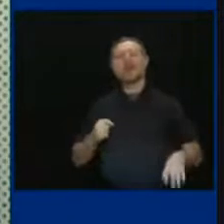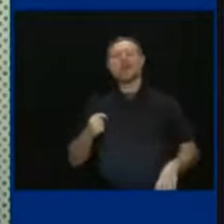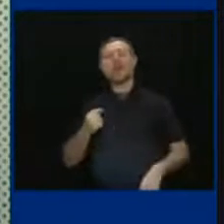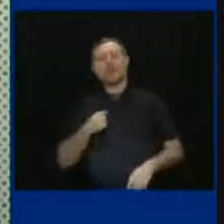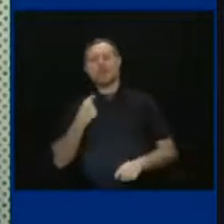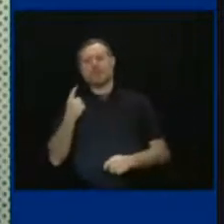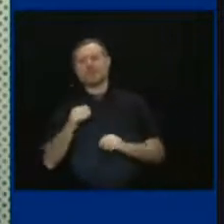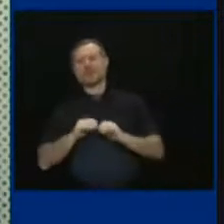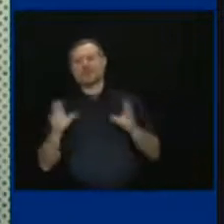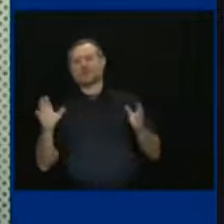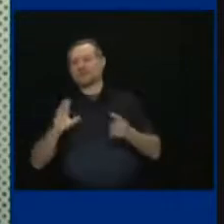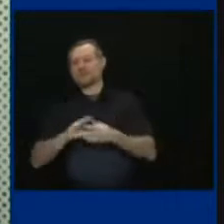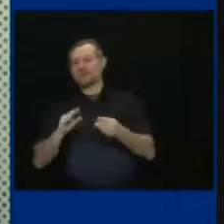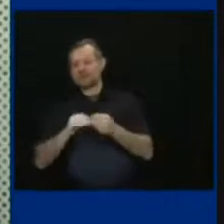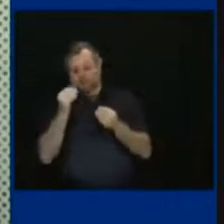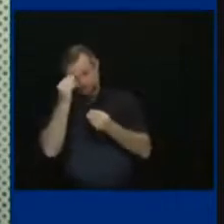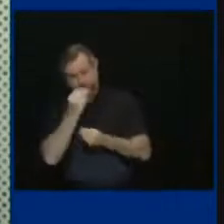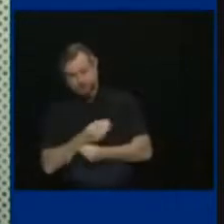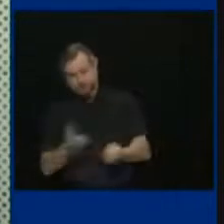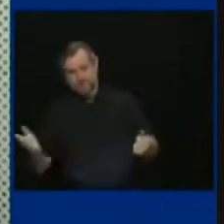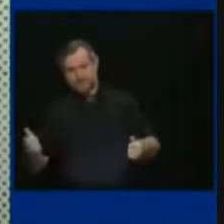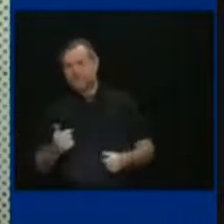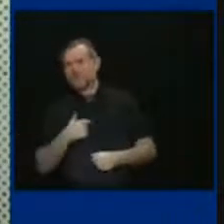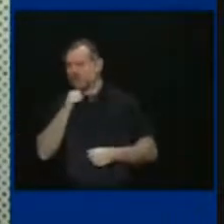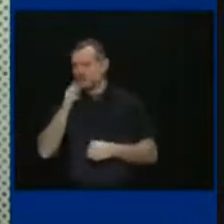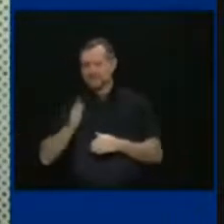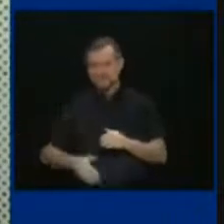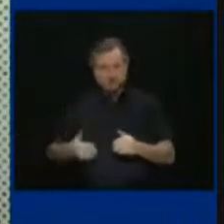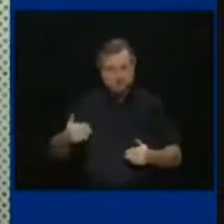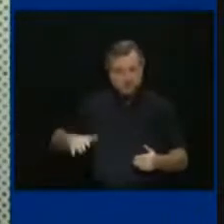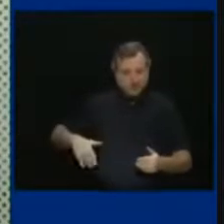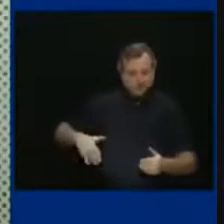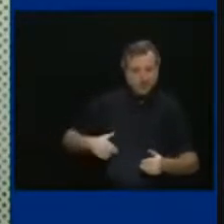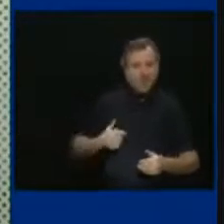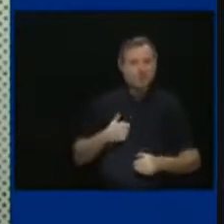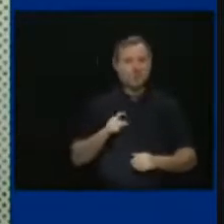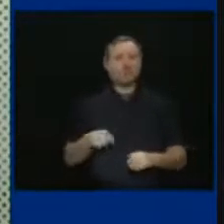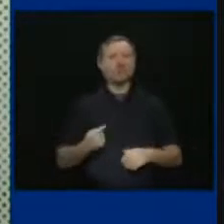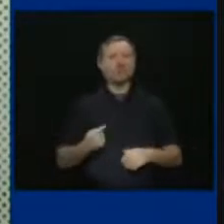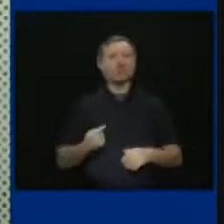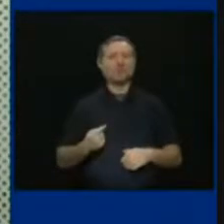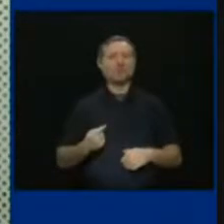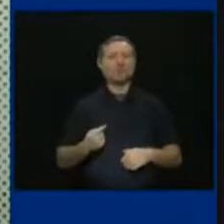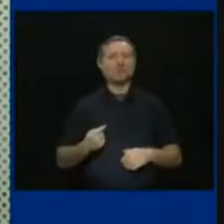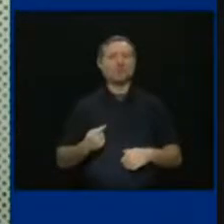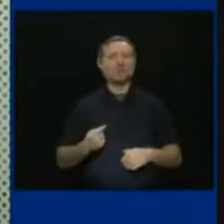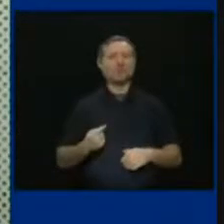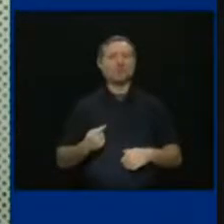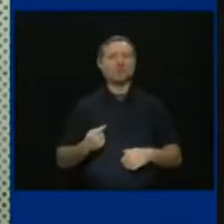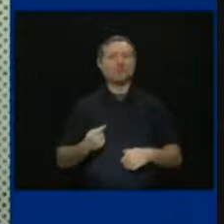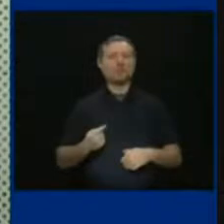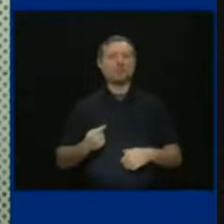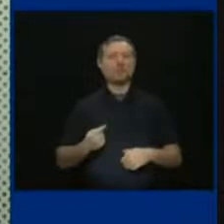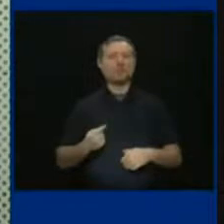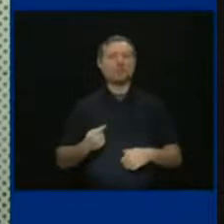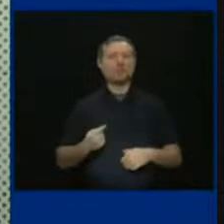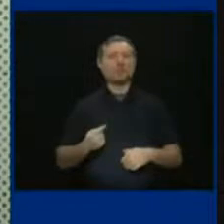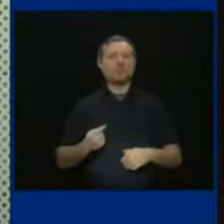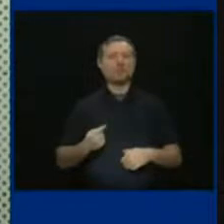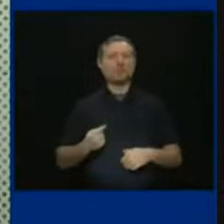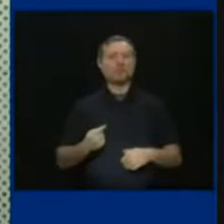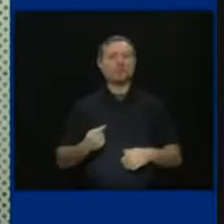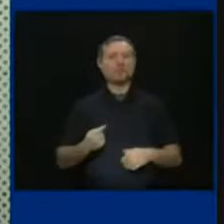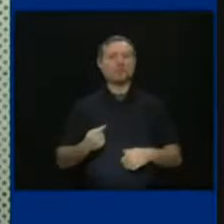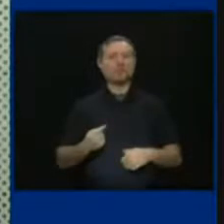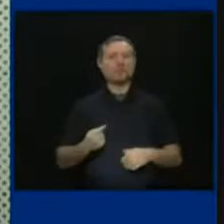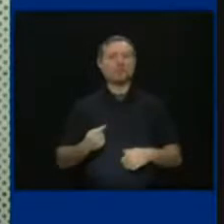not finished yet, my friends. These are 5 bills. They're profound. They're going to make a difference. Profound. But I'm going to. She actually called the bill. She just